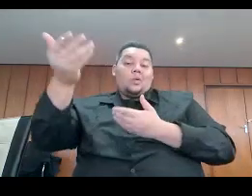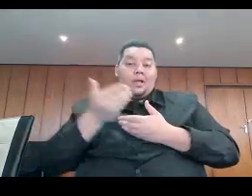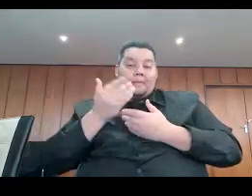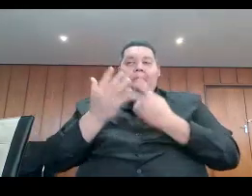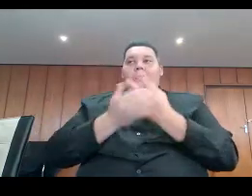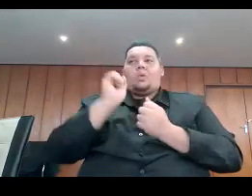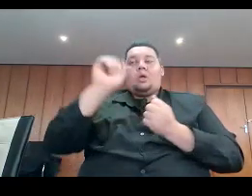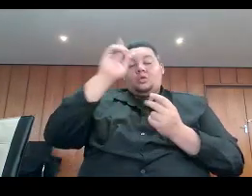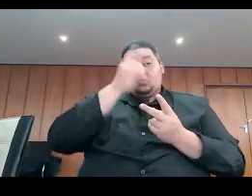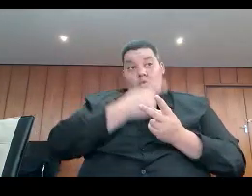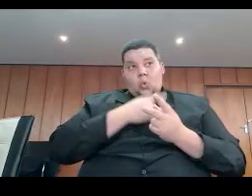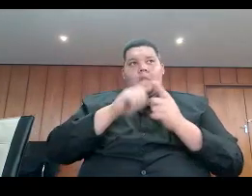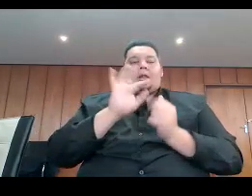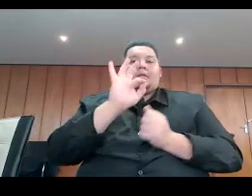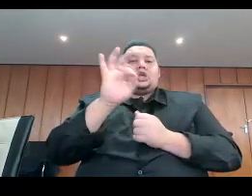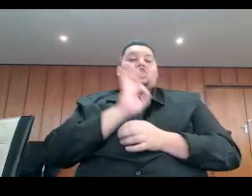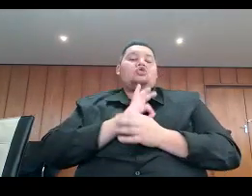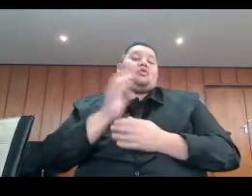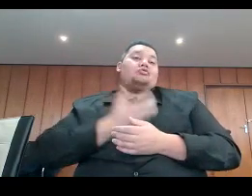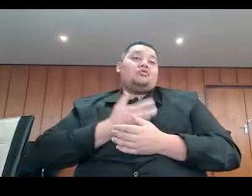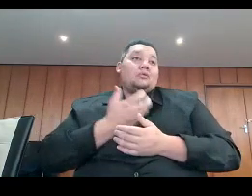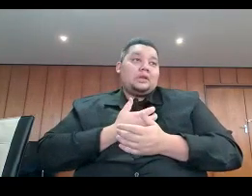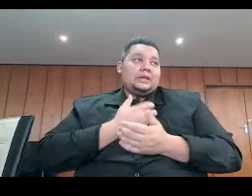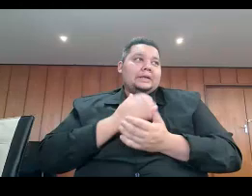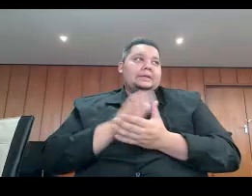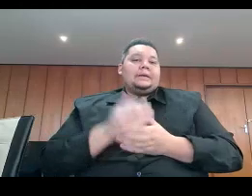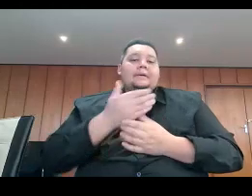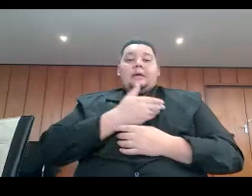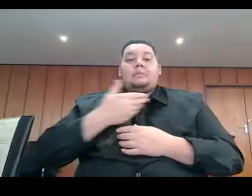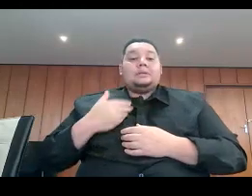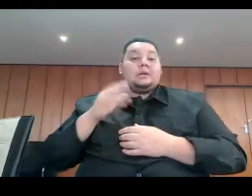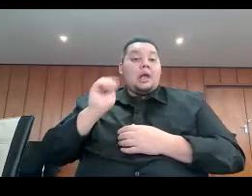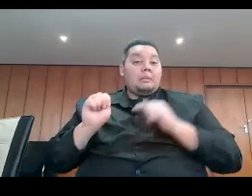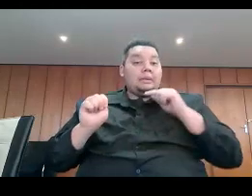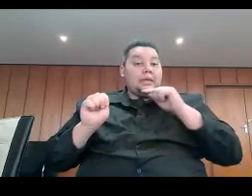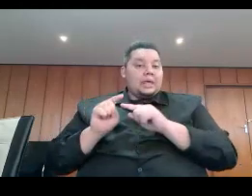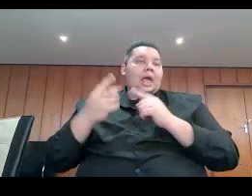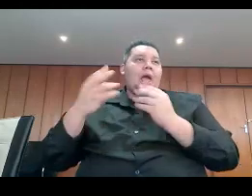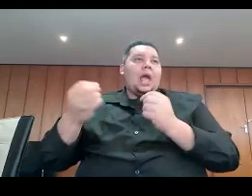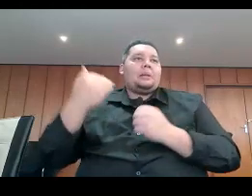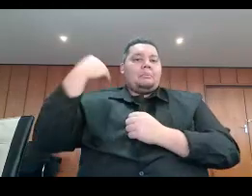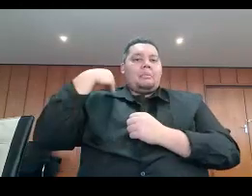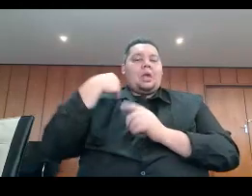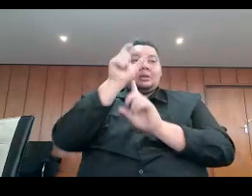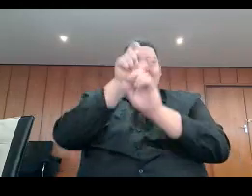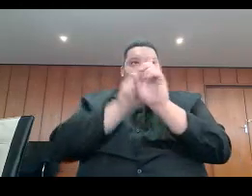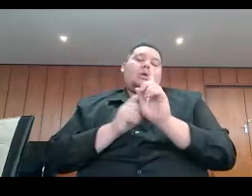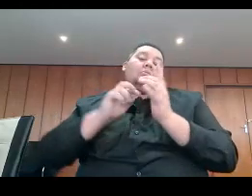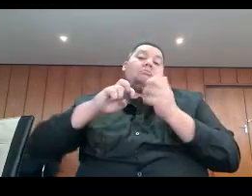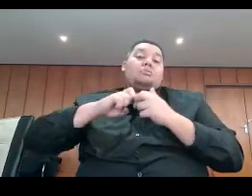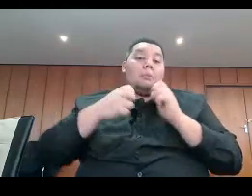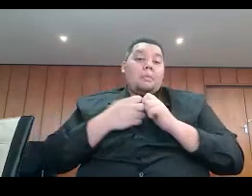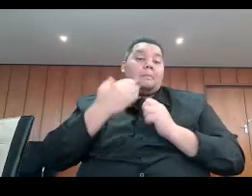her daughter and her 3 grandchildren. Mrs. M had a spinal problem as a child,